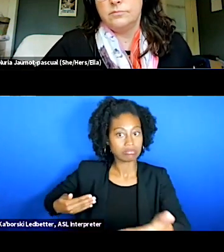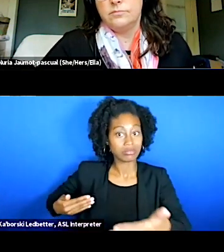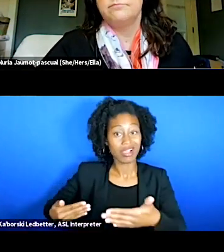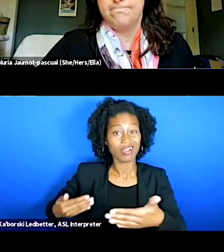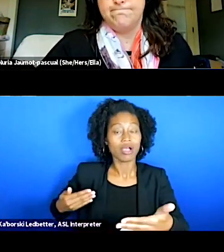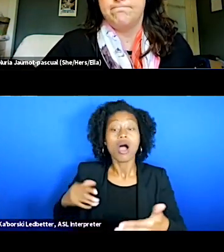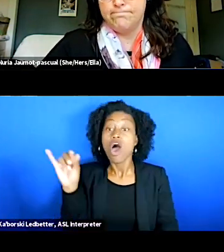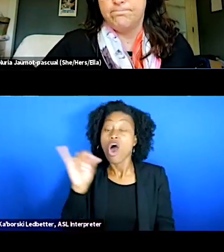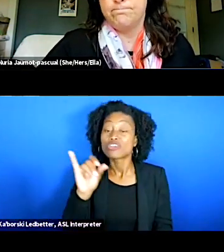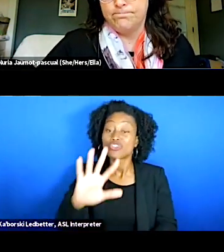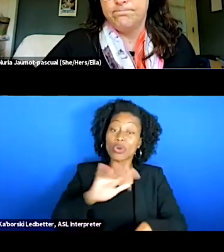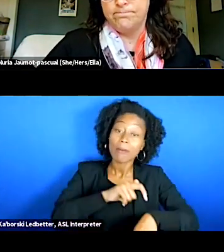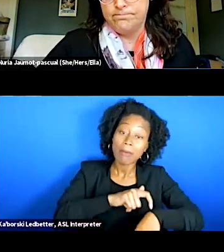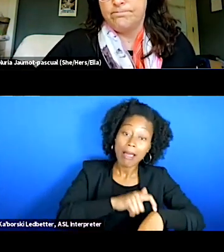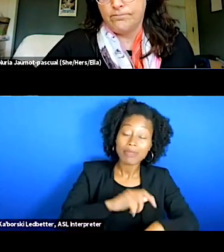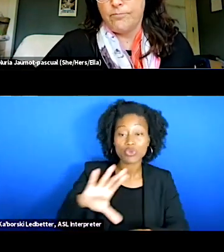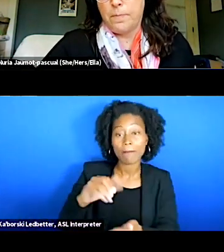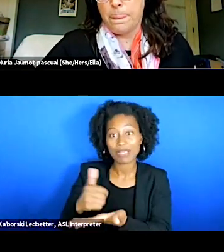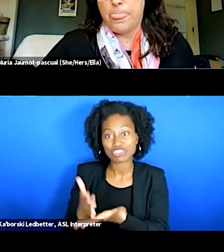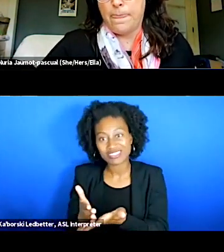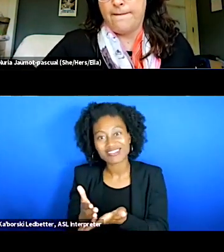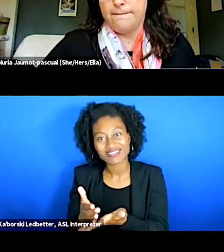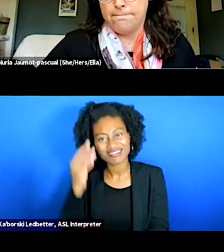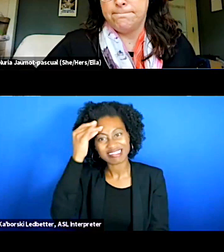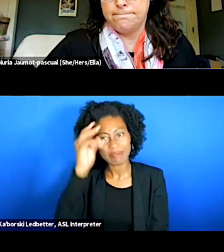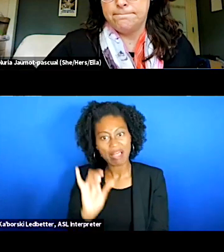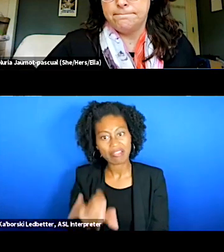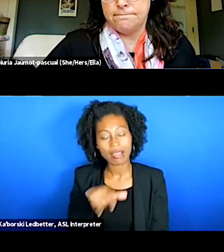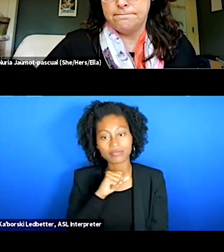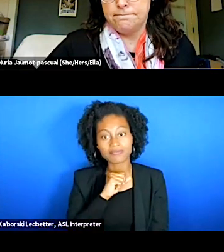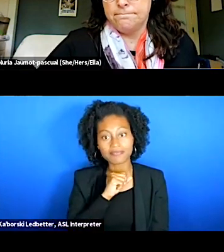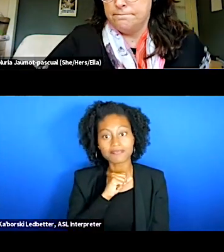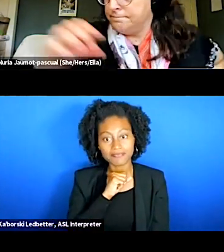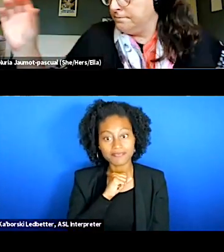your time and your budget. If you have